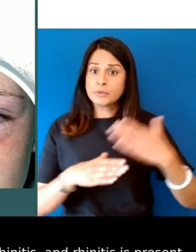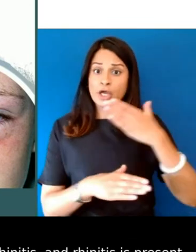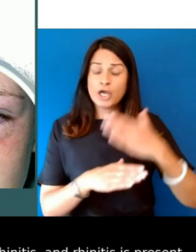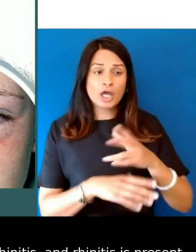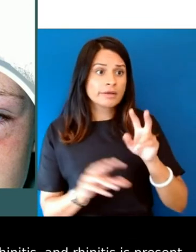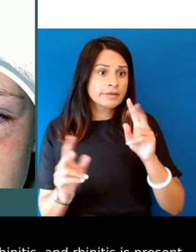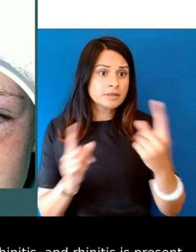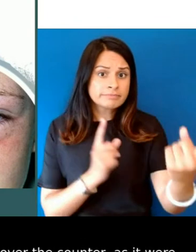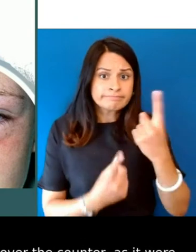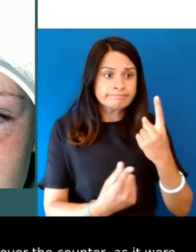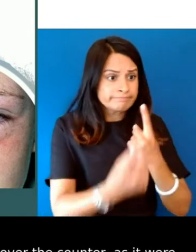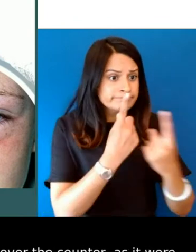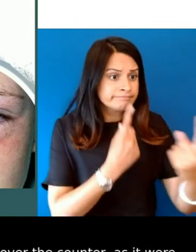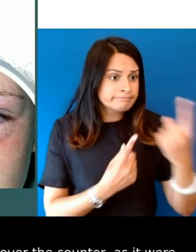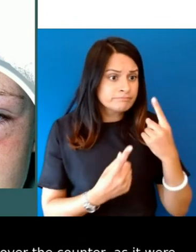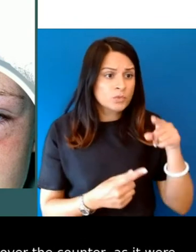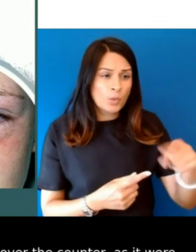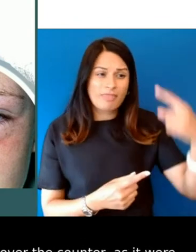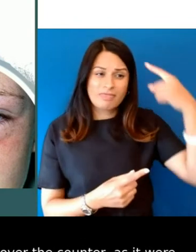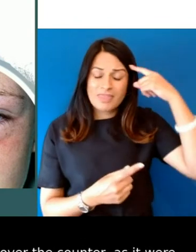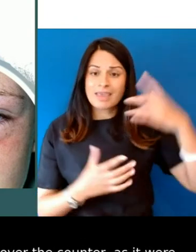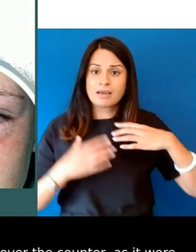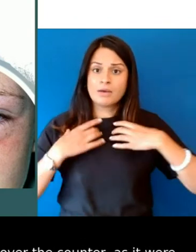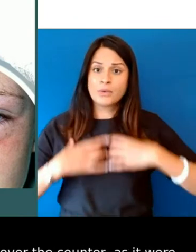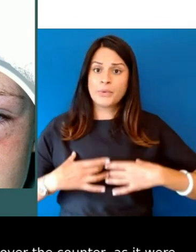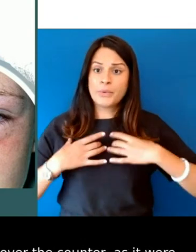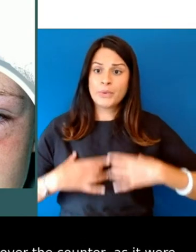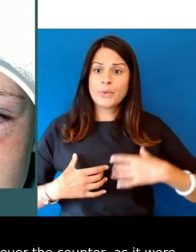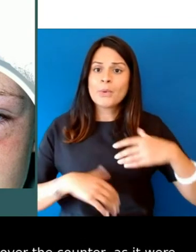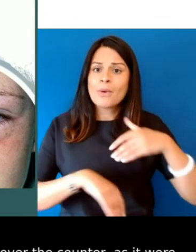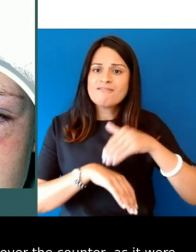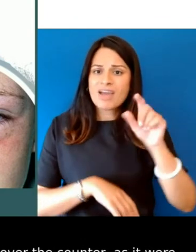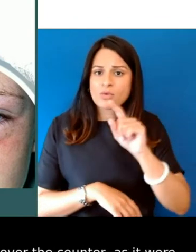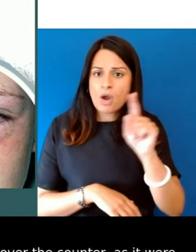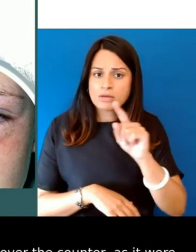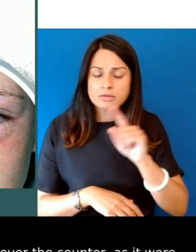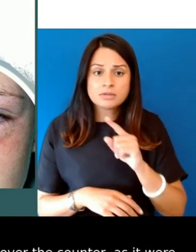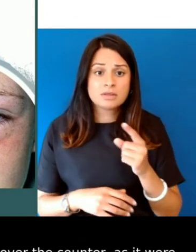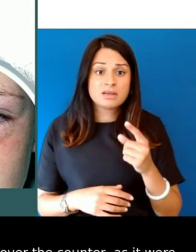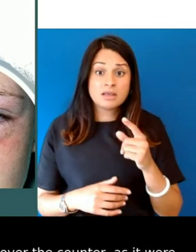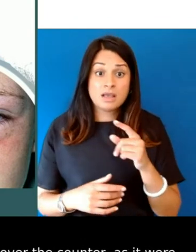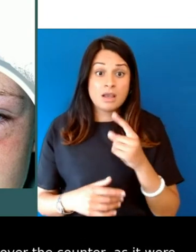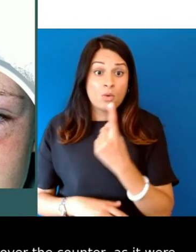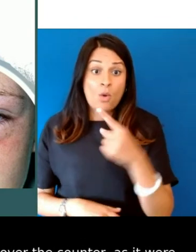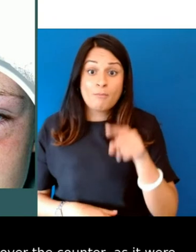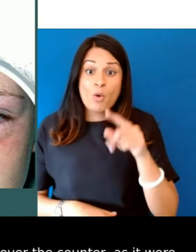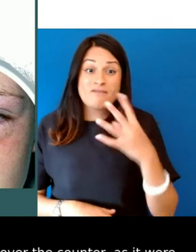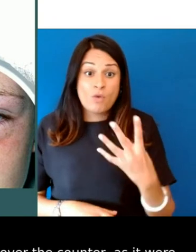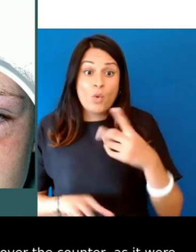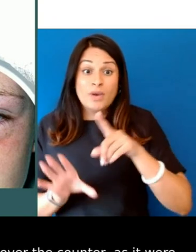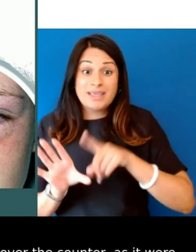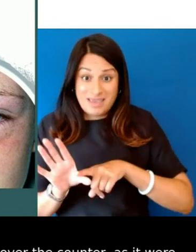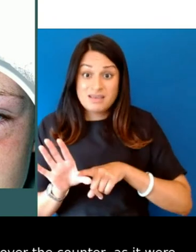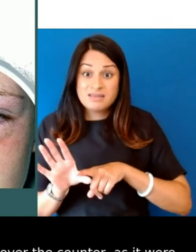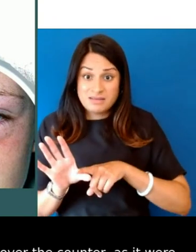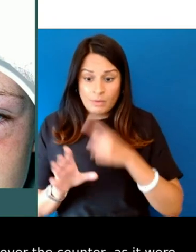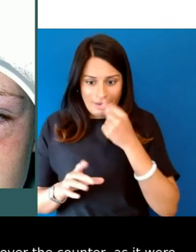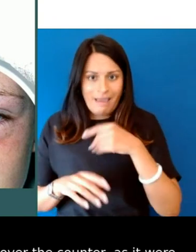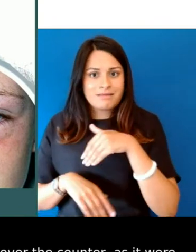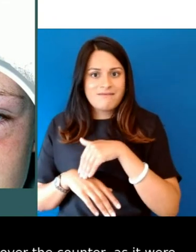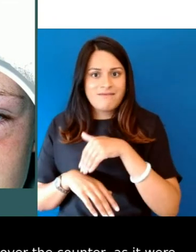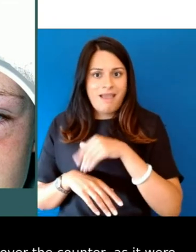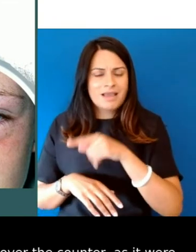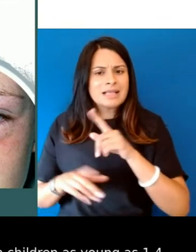effects on the lower airway that can occur in children as young as 1.4 years and it does depend on when the child was born